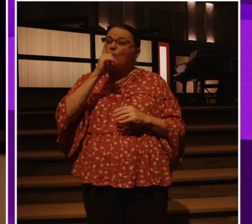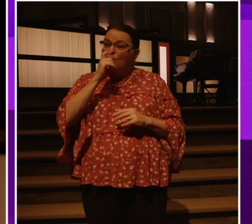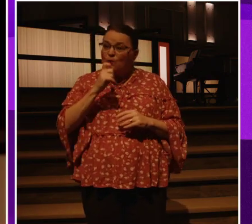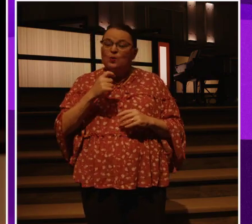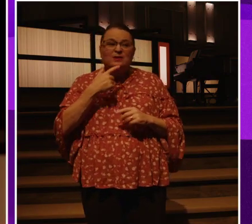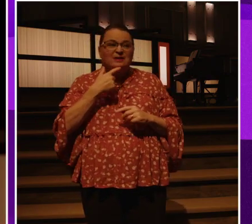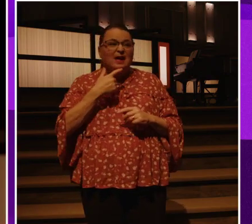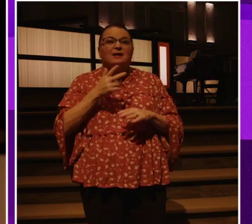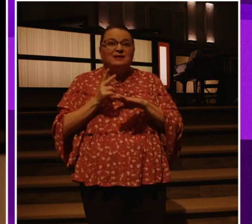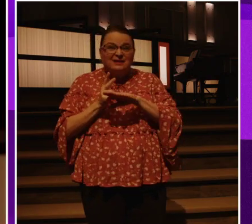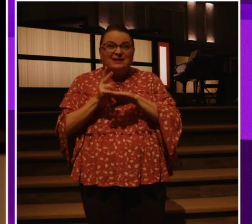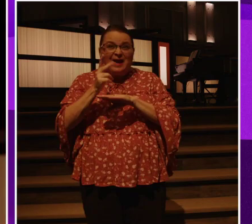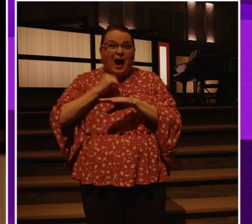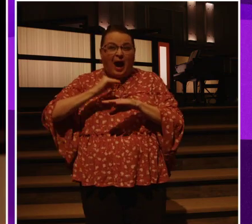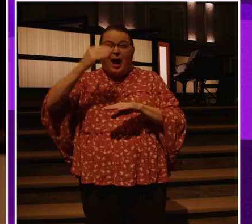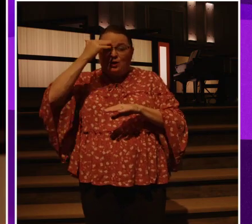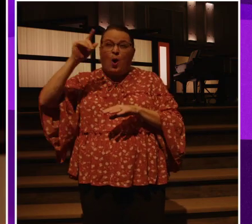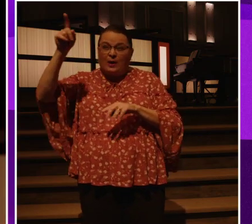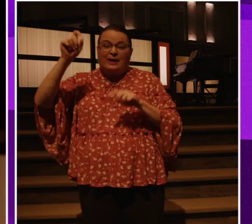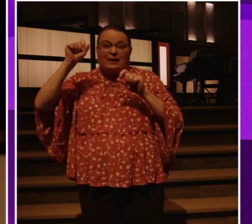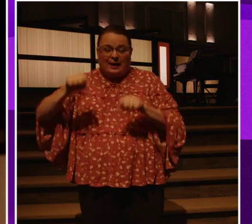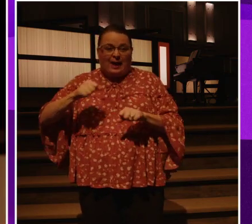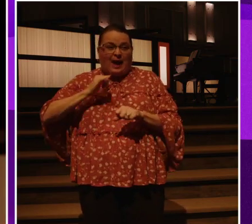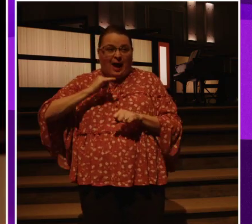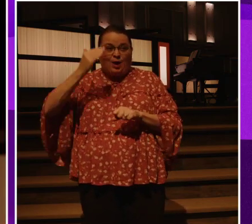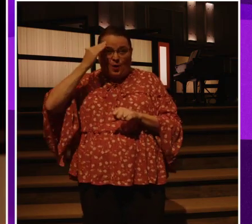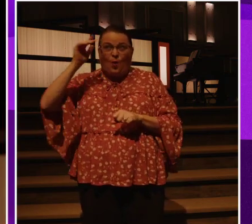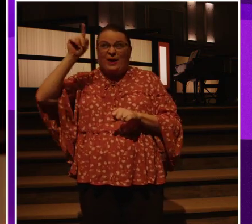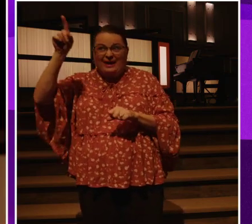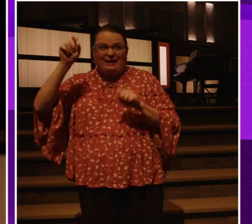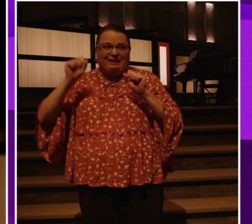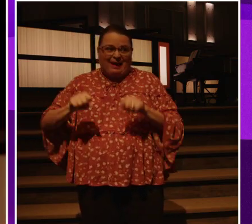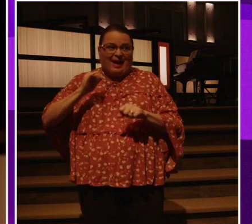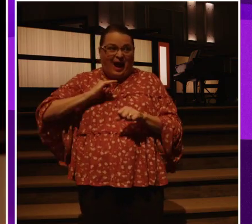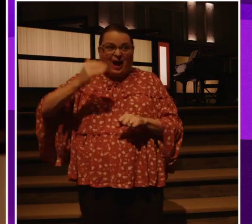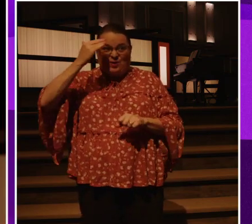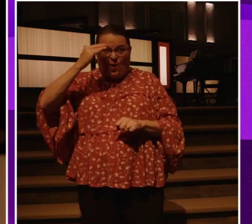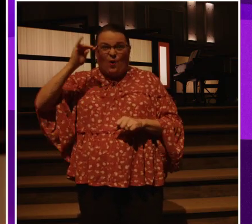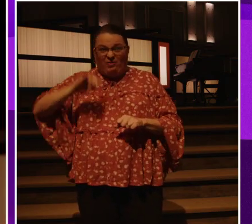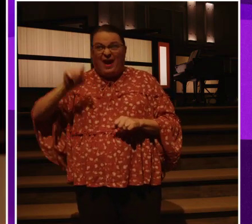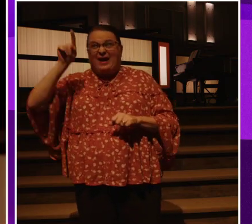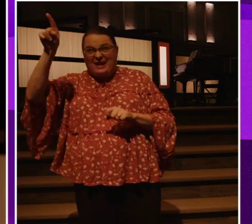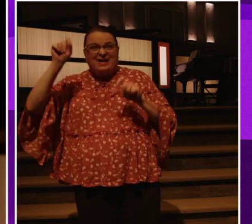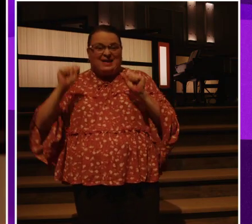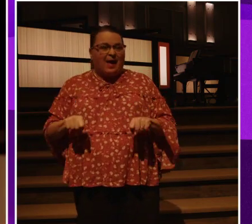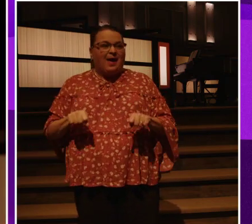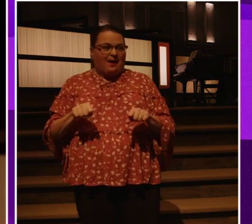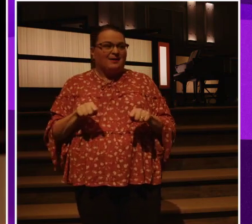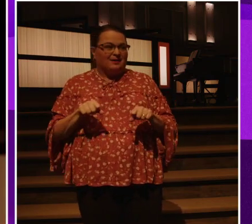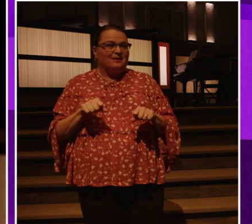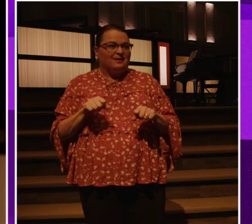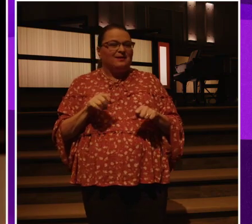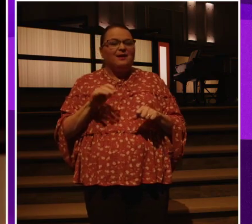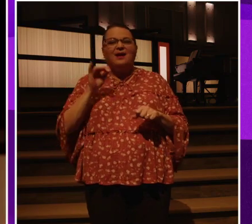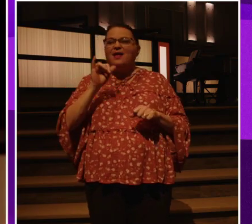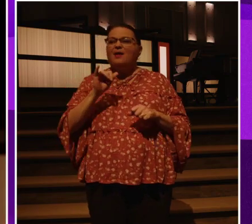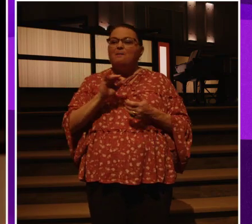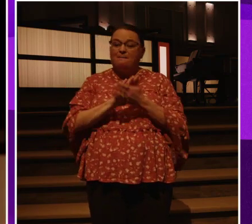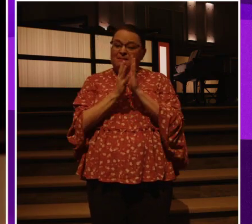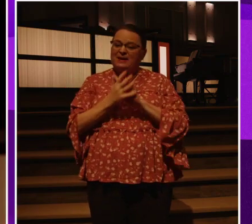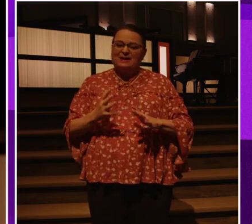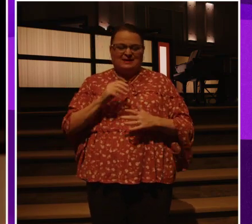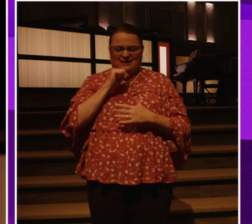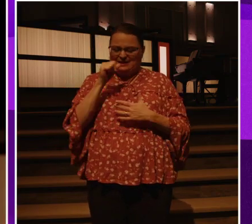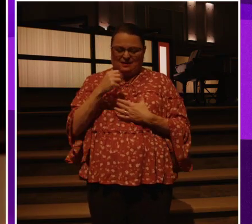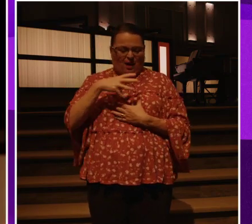can, I know he can, I know that he can. The source of peace is not within.